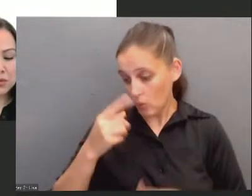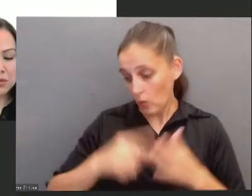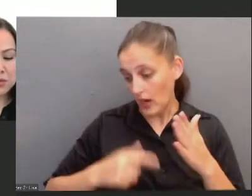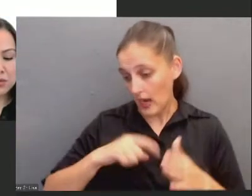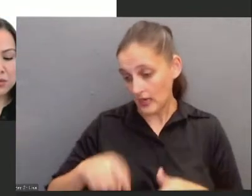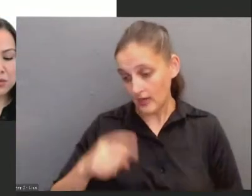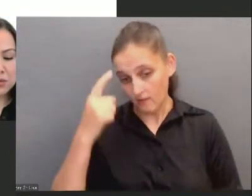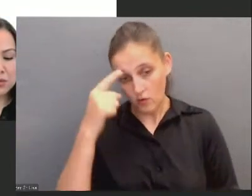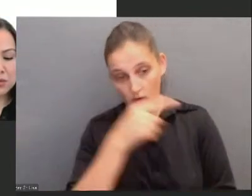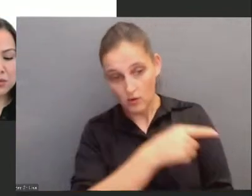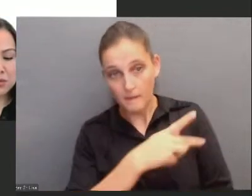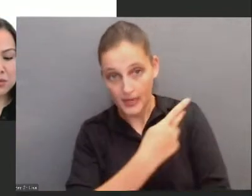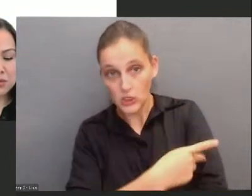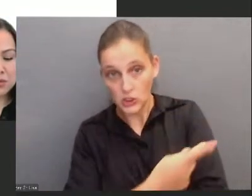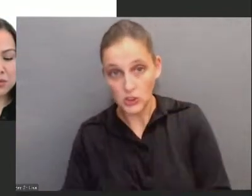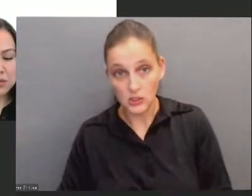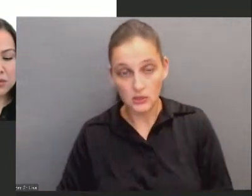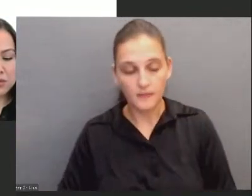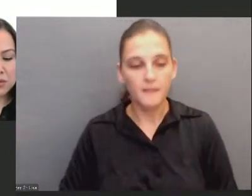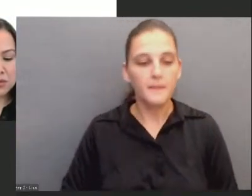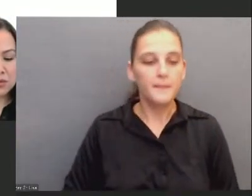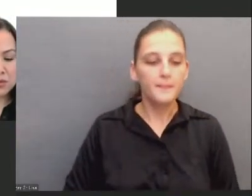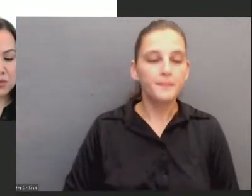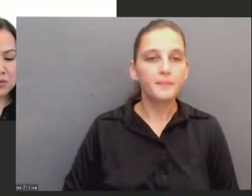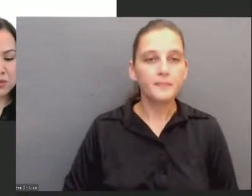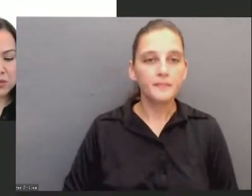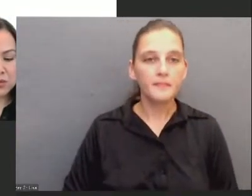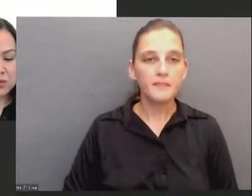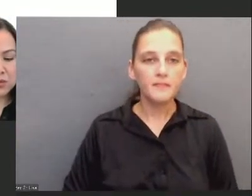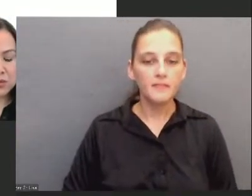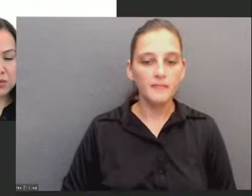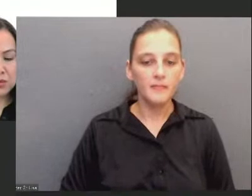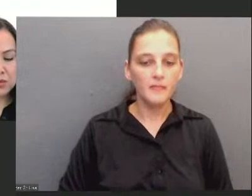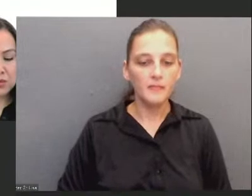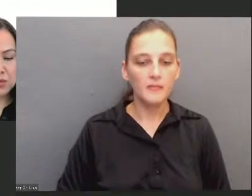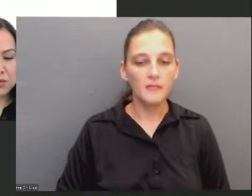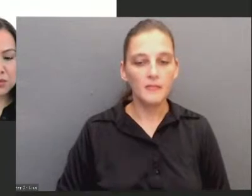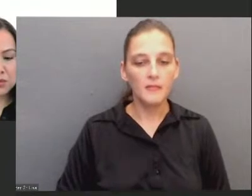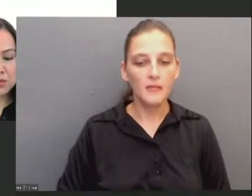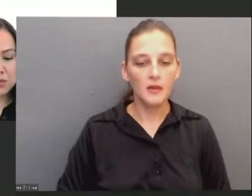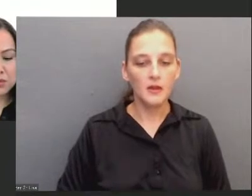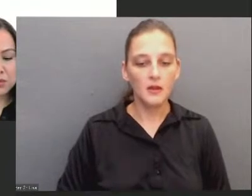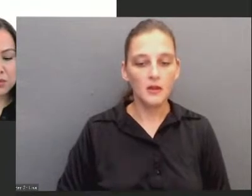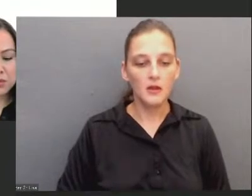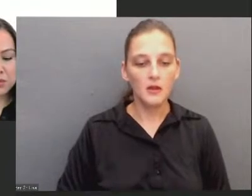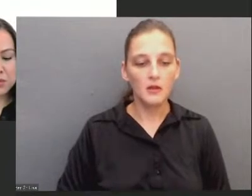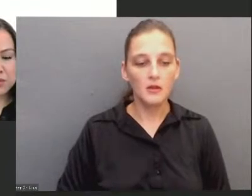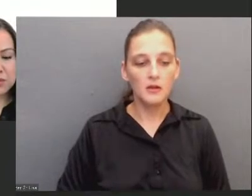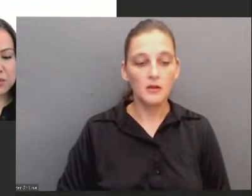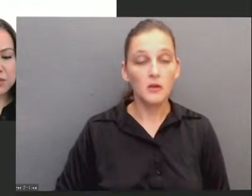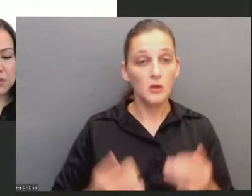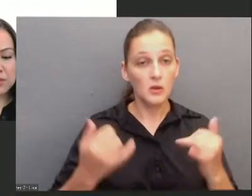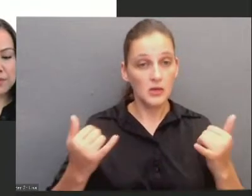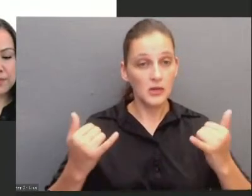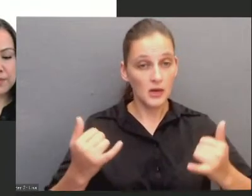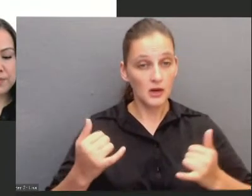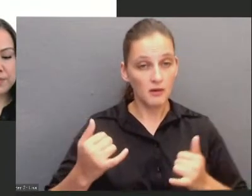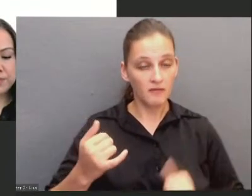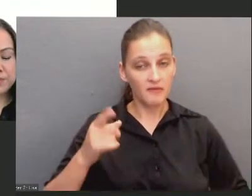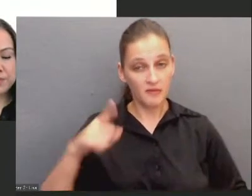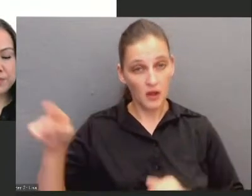And so the idea that we will start to look into the racial biases that